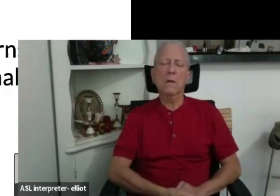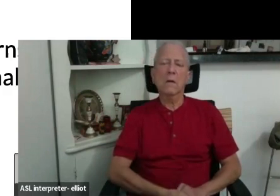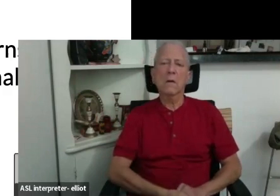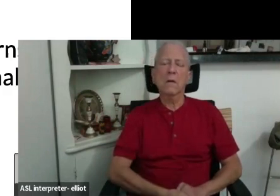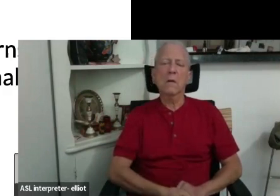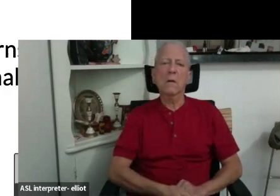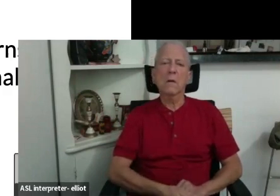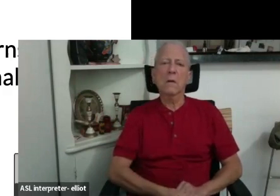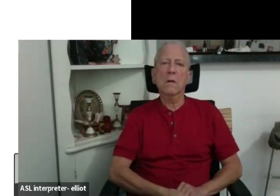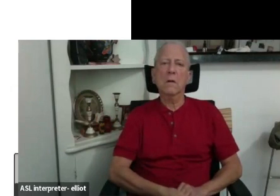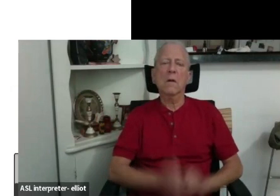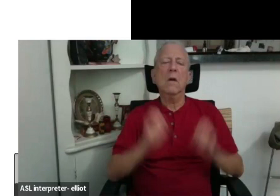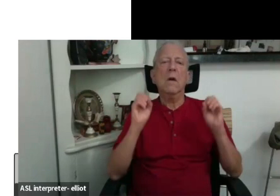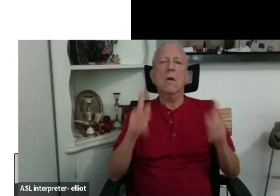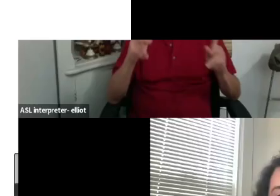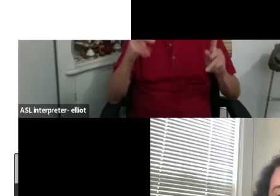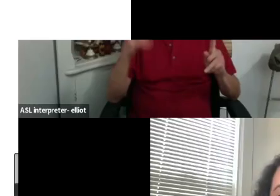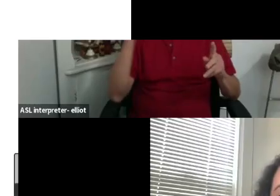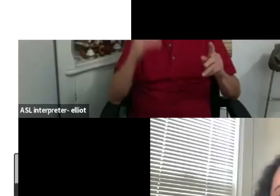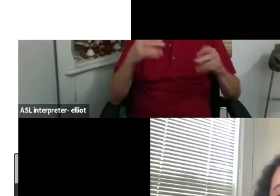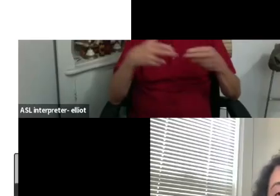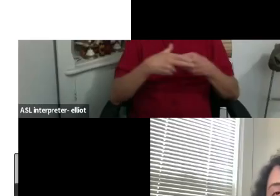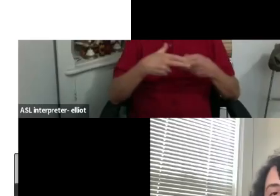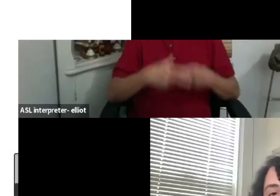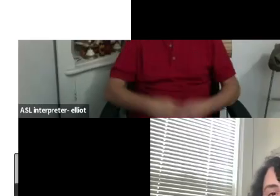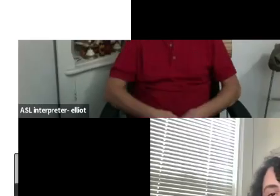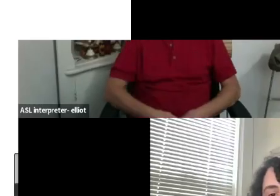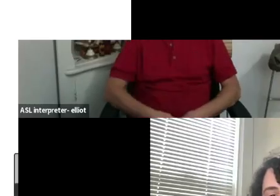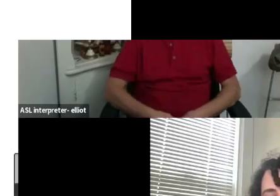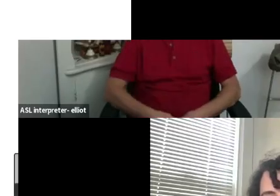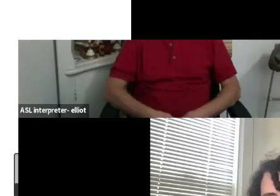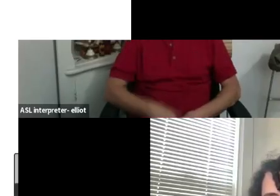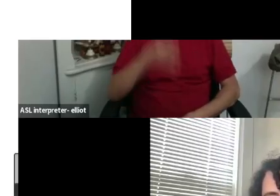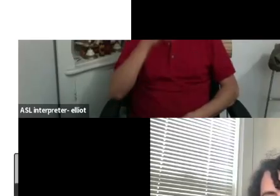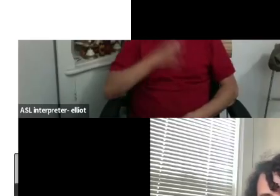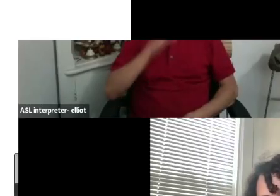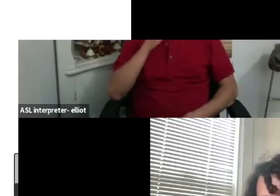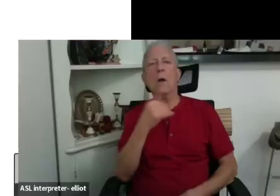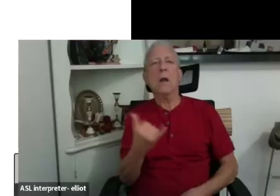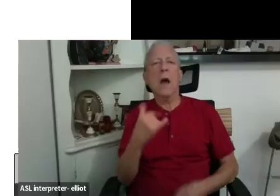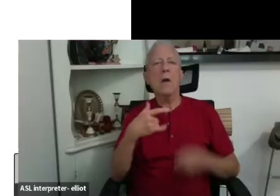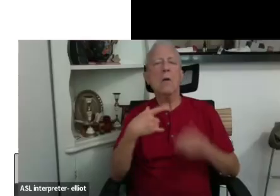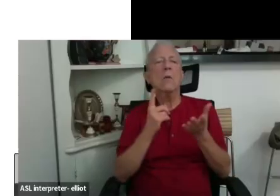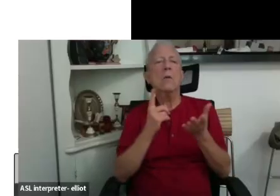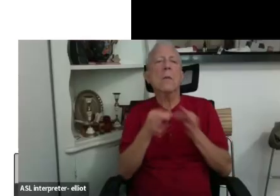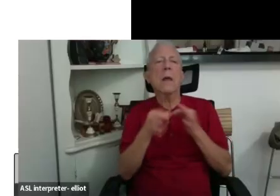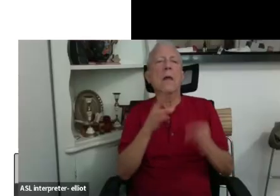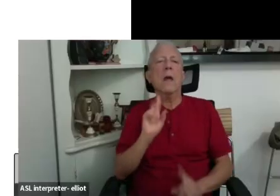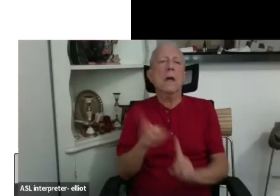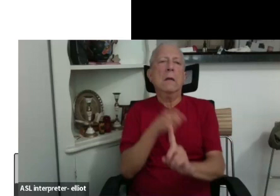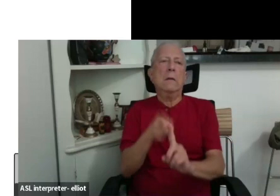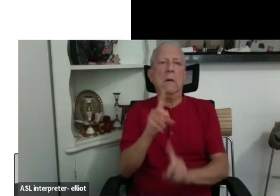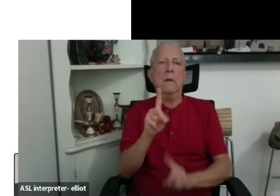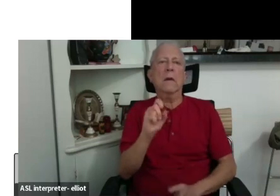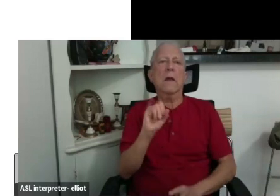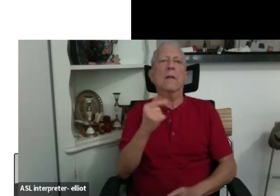Okay, so next slide. So now we're going to go into the designation procedures. So unlike